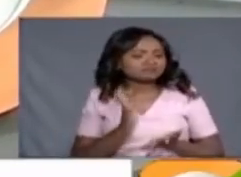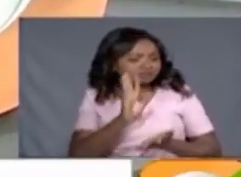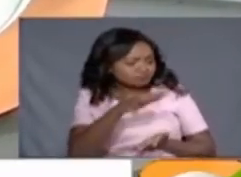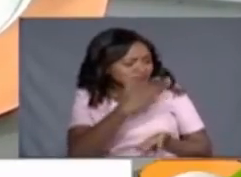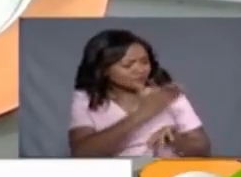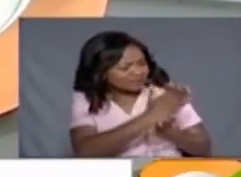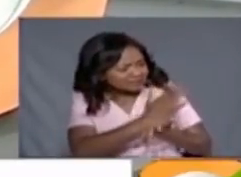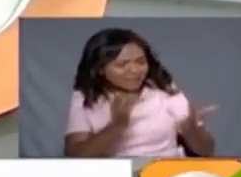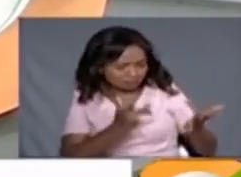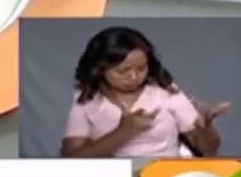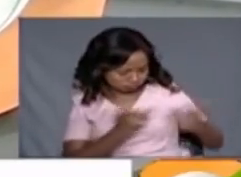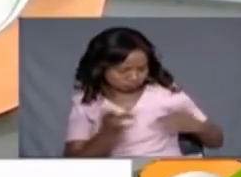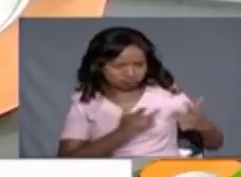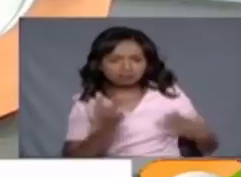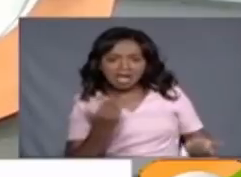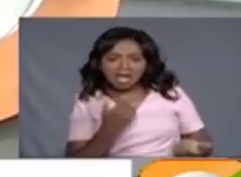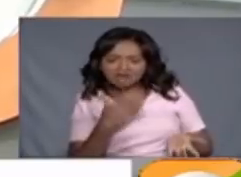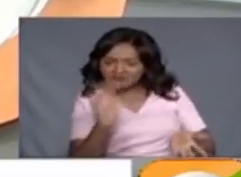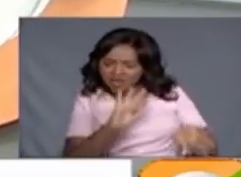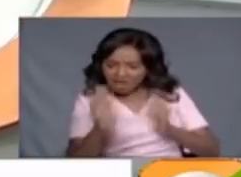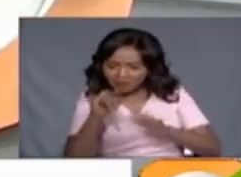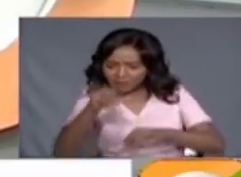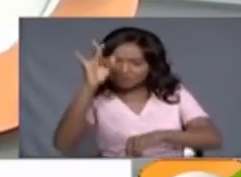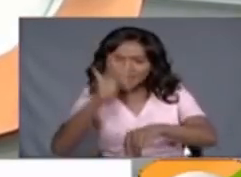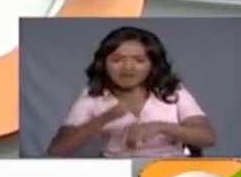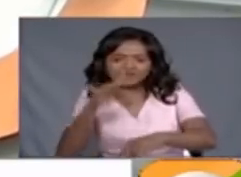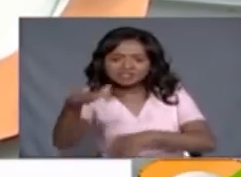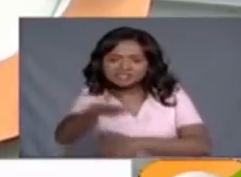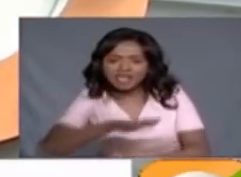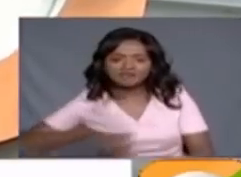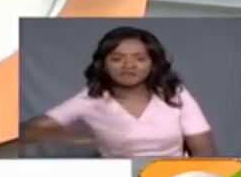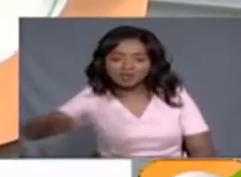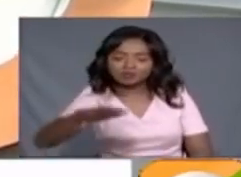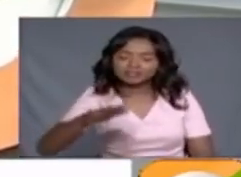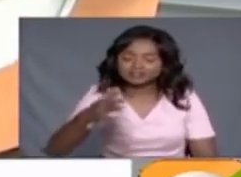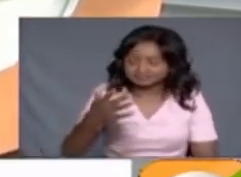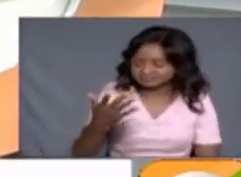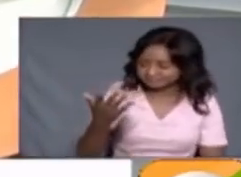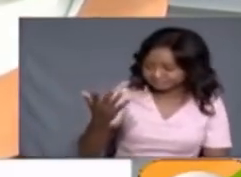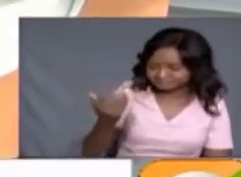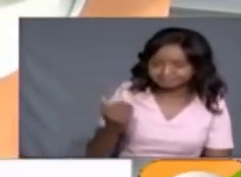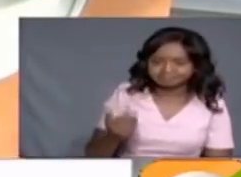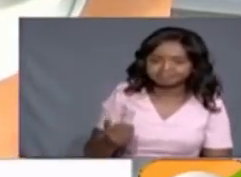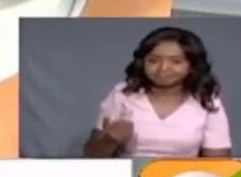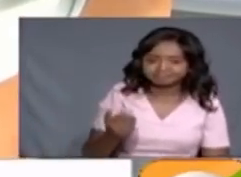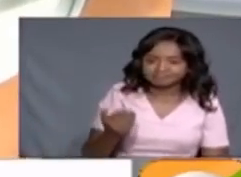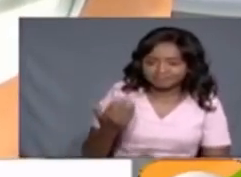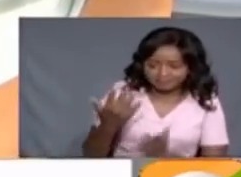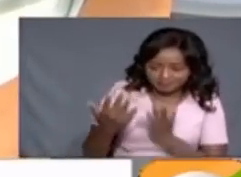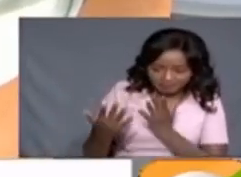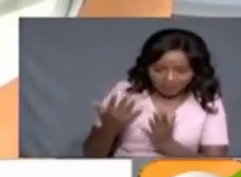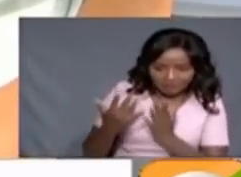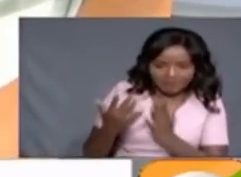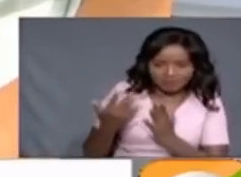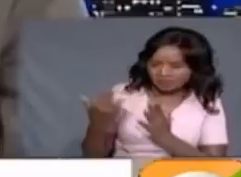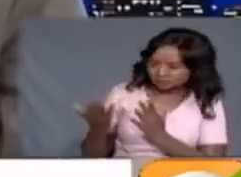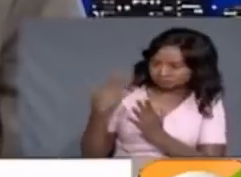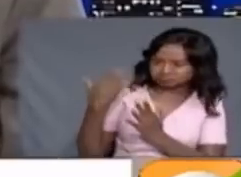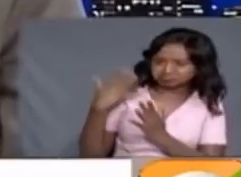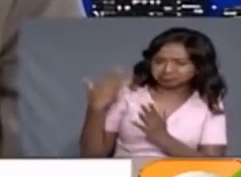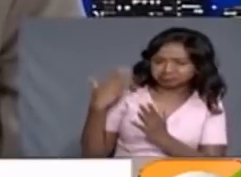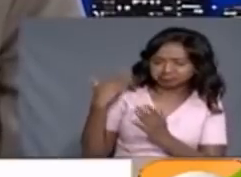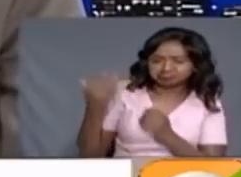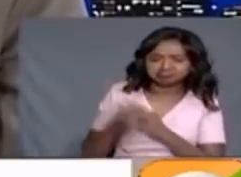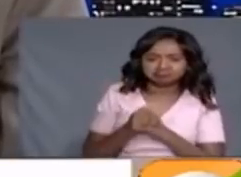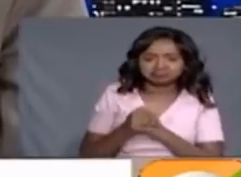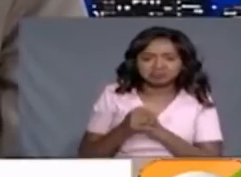on the environment. Mm. Is there any adverse impact? Let's say maybe 7 decades ago, the pesticides that were